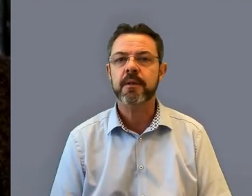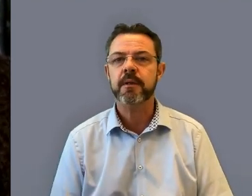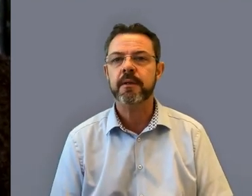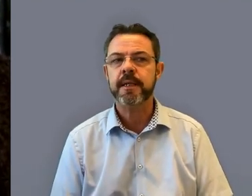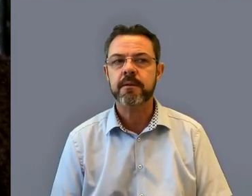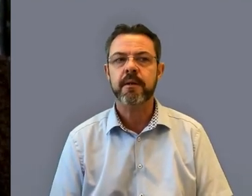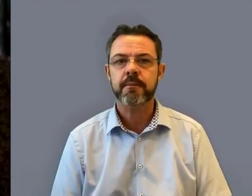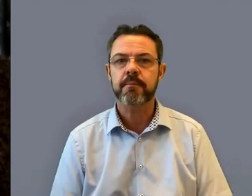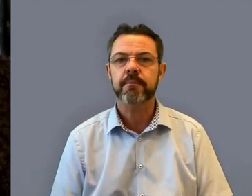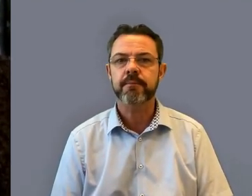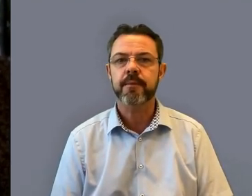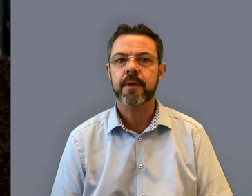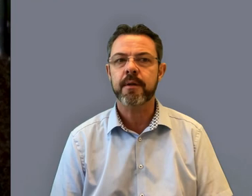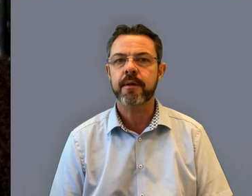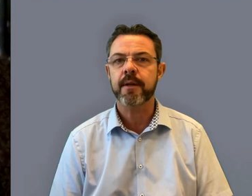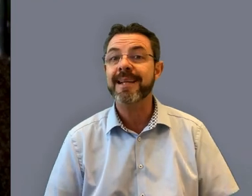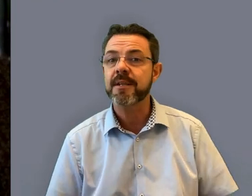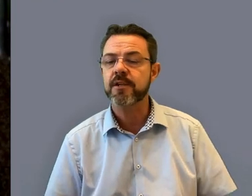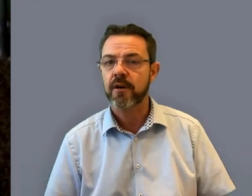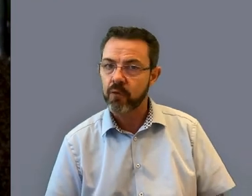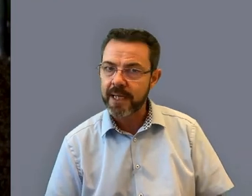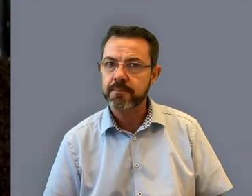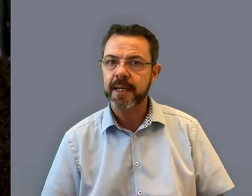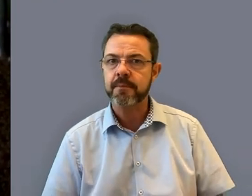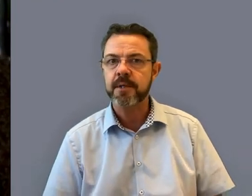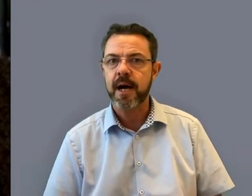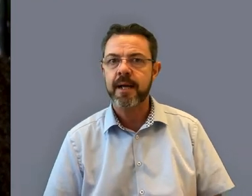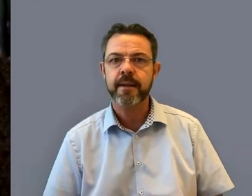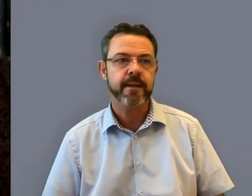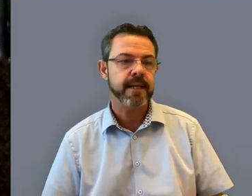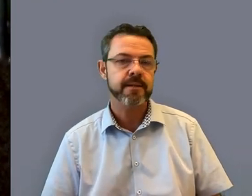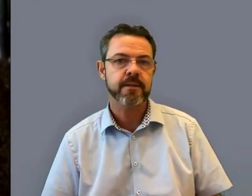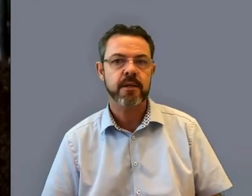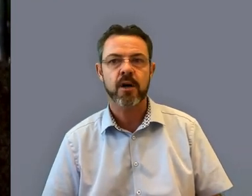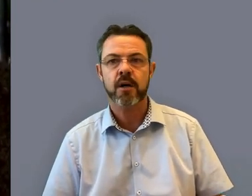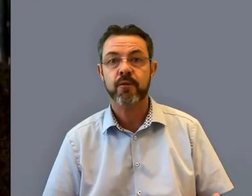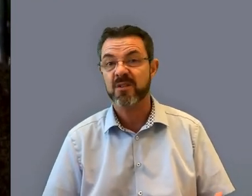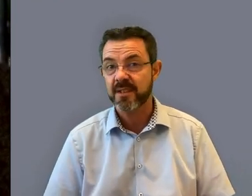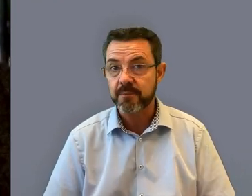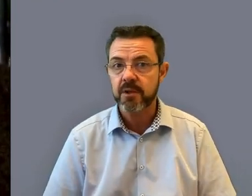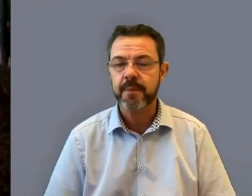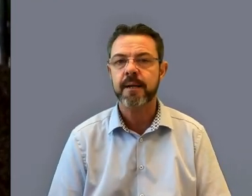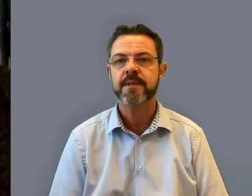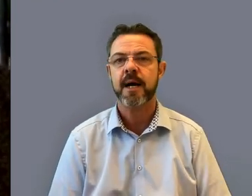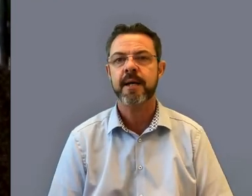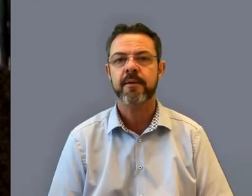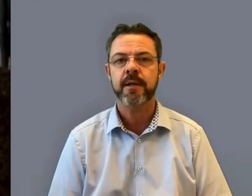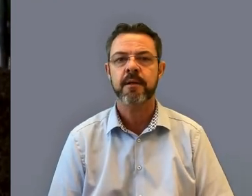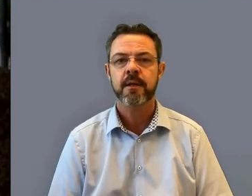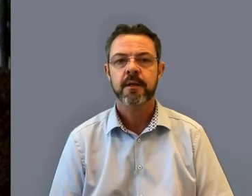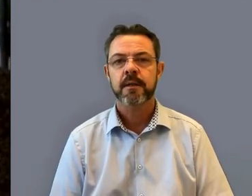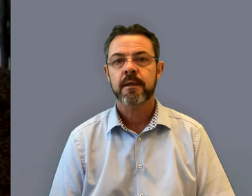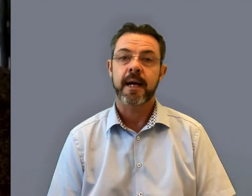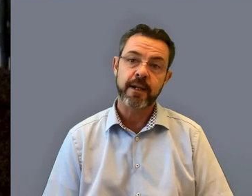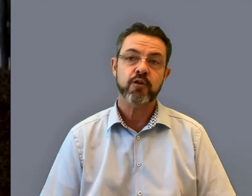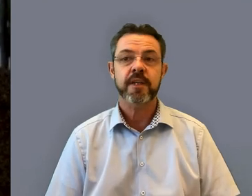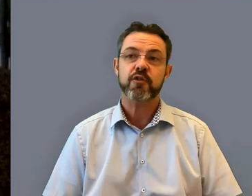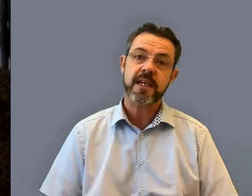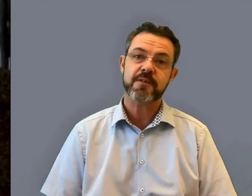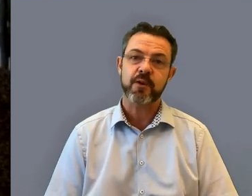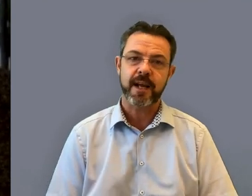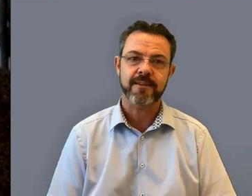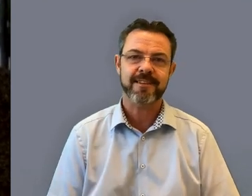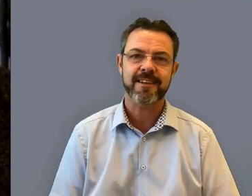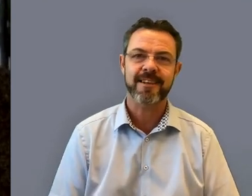of people, the density of waste becomes higher, the density of consumption becomes higher, and you